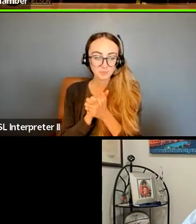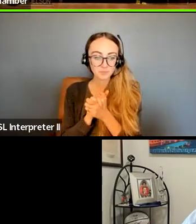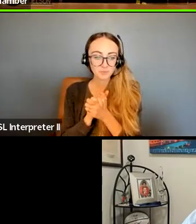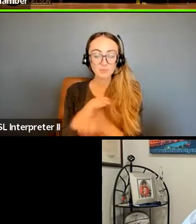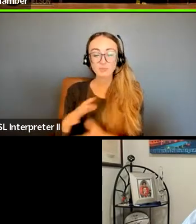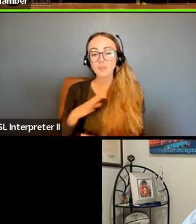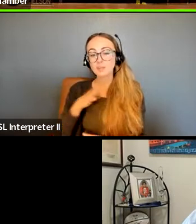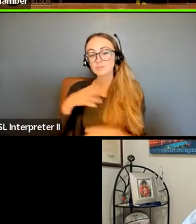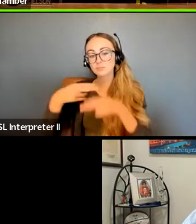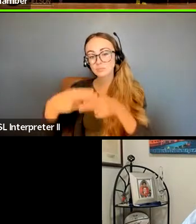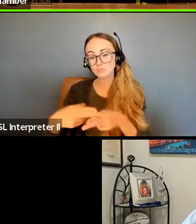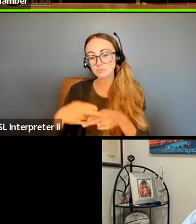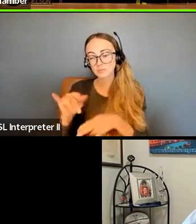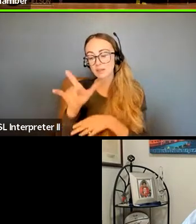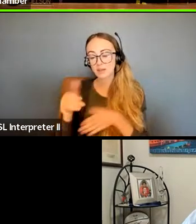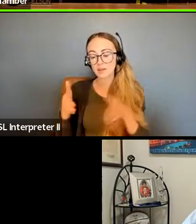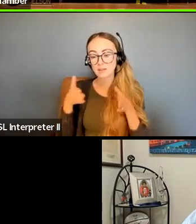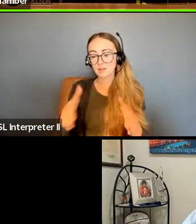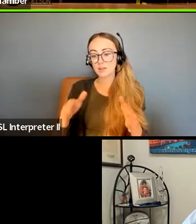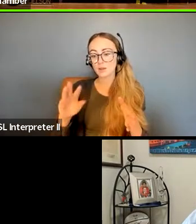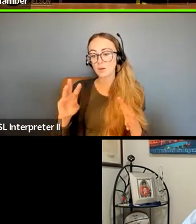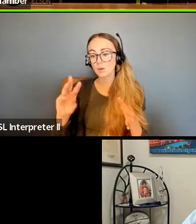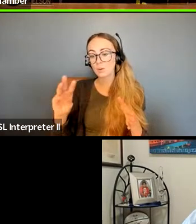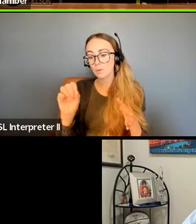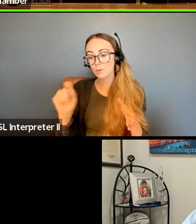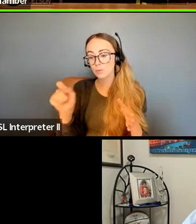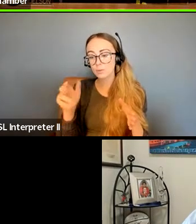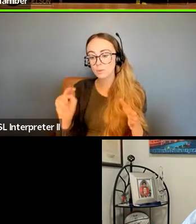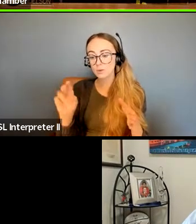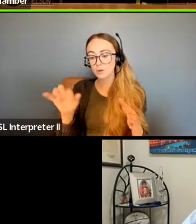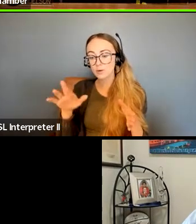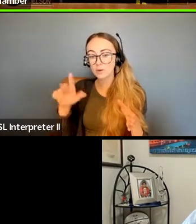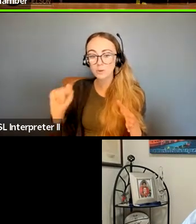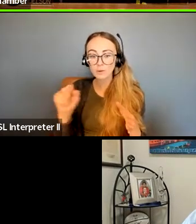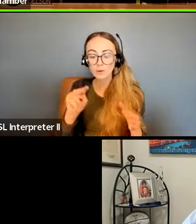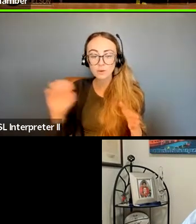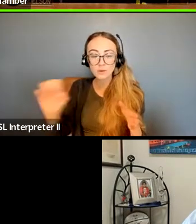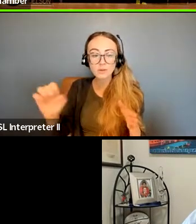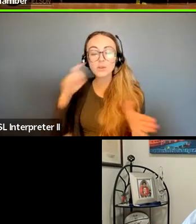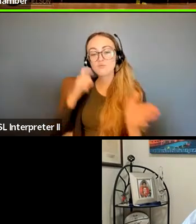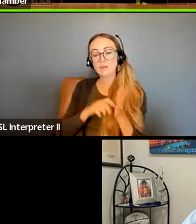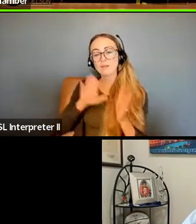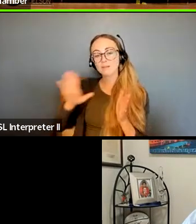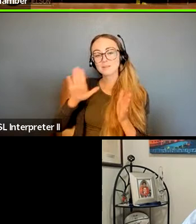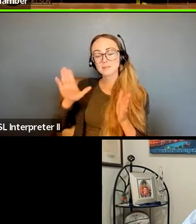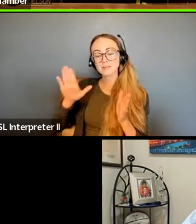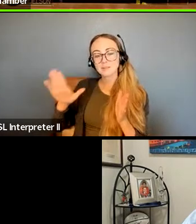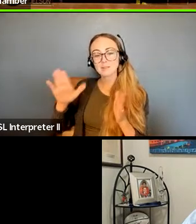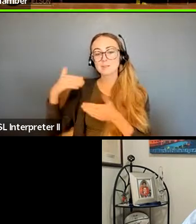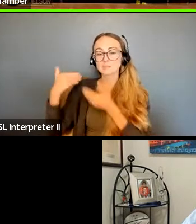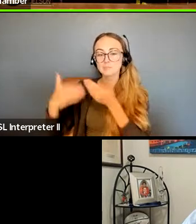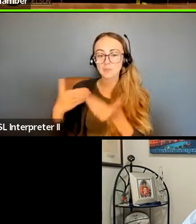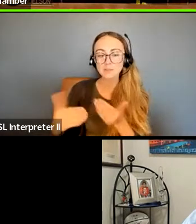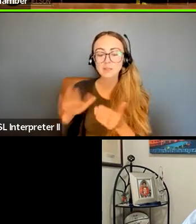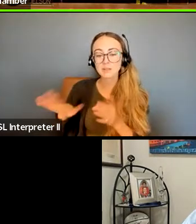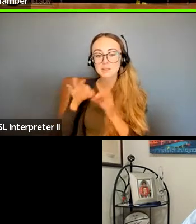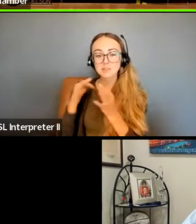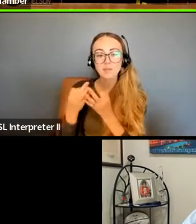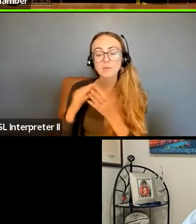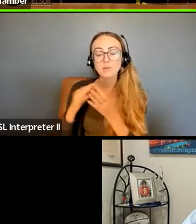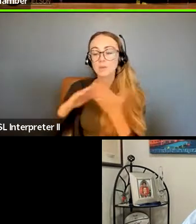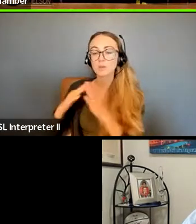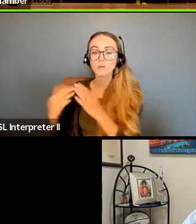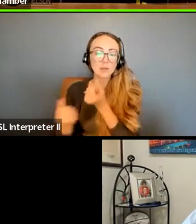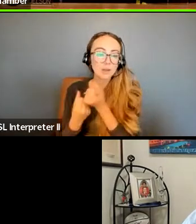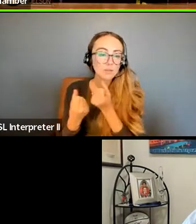Officially designating this alley as Wooten Court Northeast recognizes the legacy of Hall Wooten and his family as community advocates for